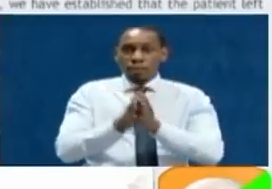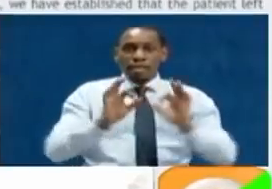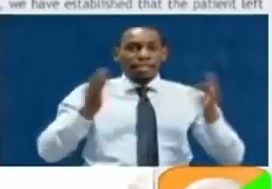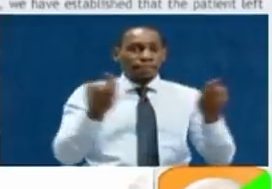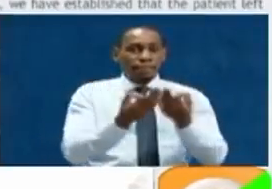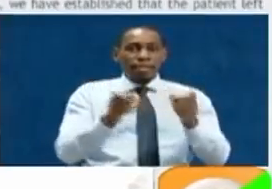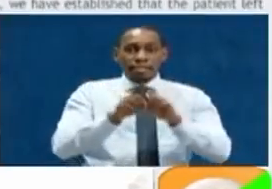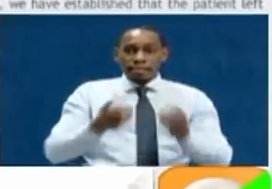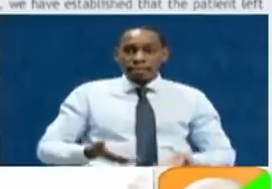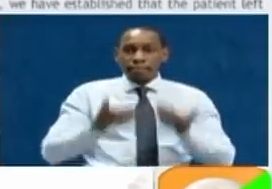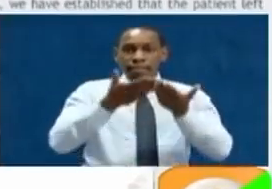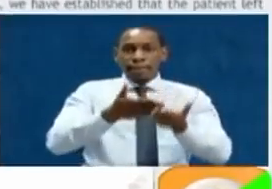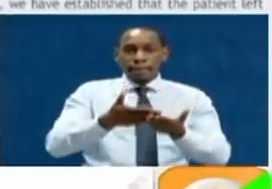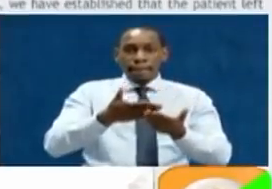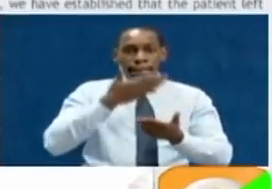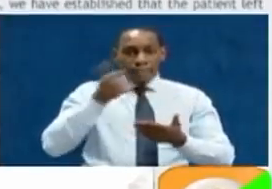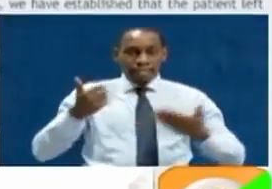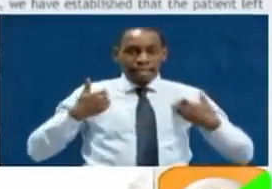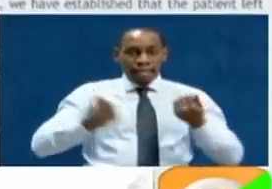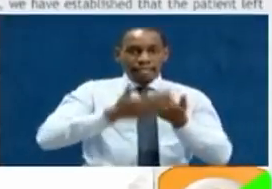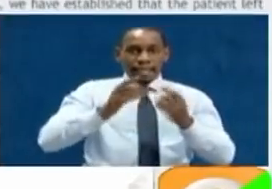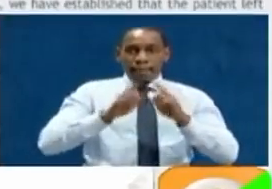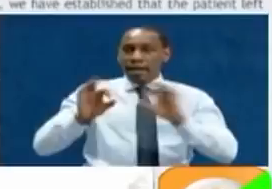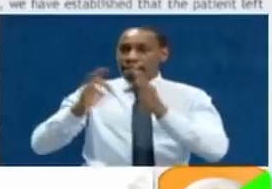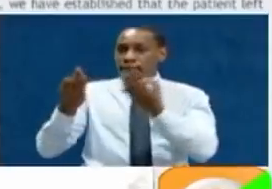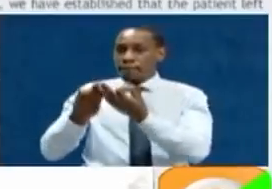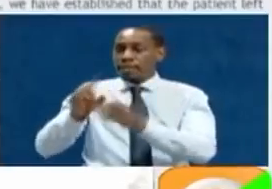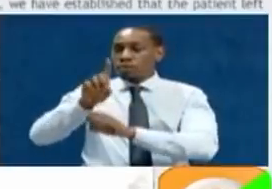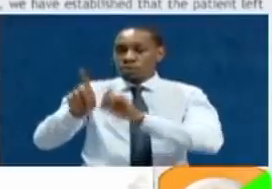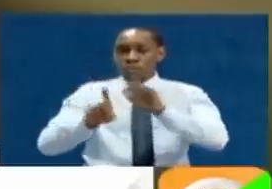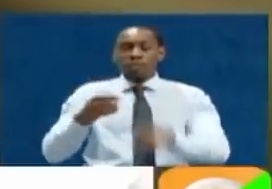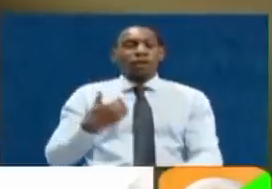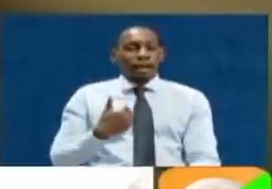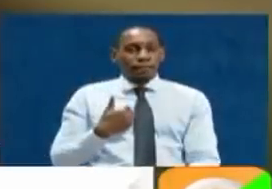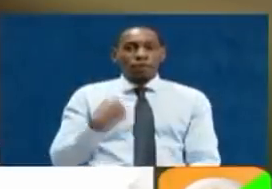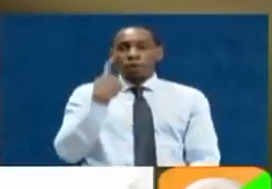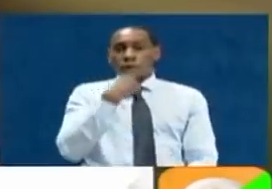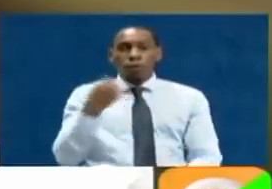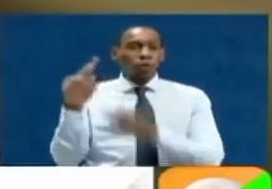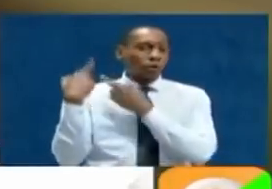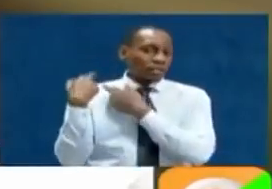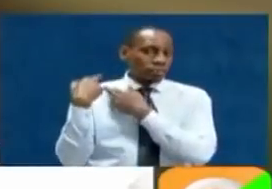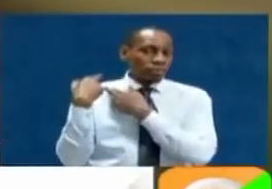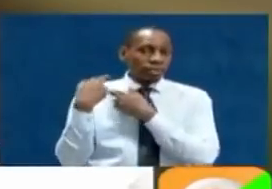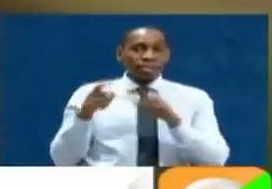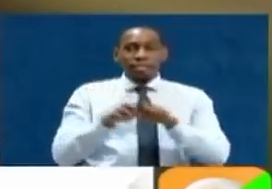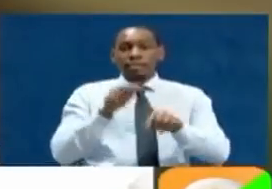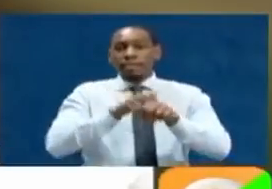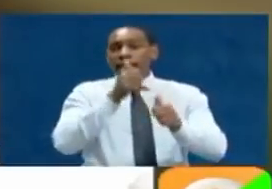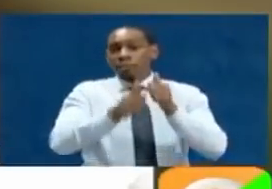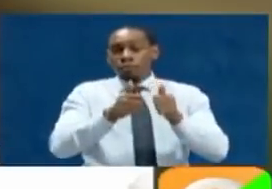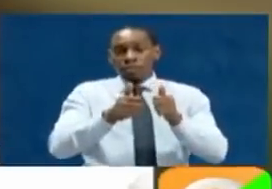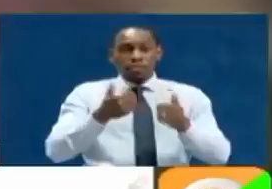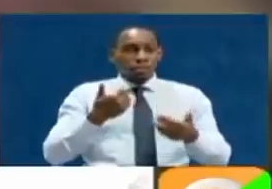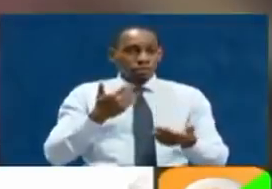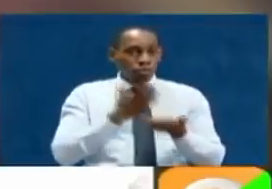his family and to provide appropriate health care. But for his family, more questions linger. Who was responsible? At what point was